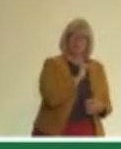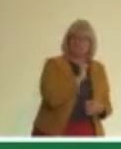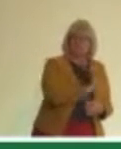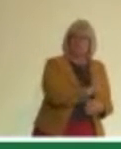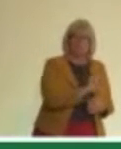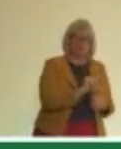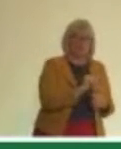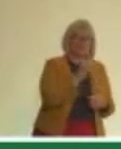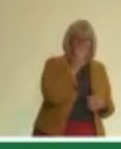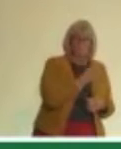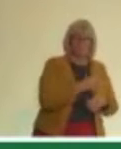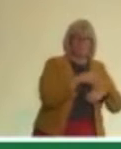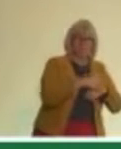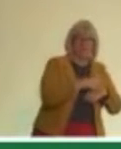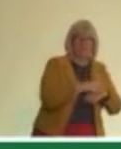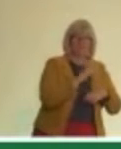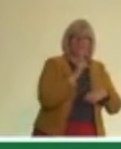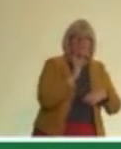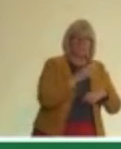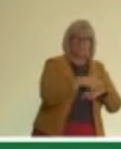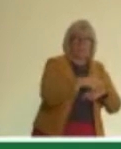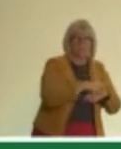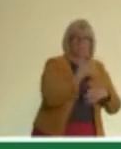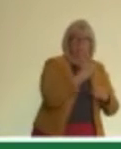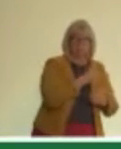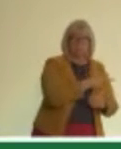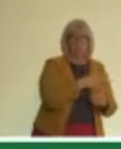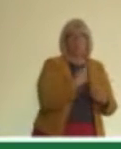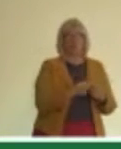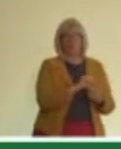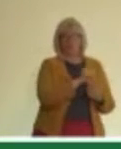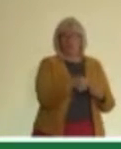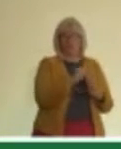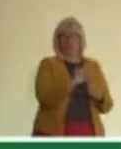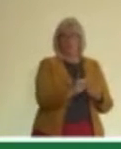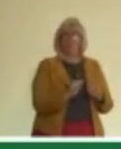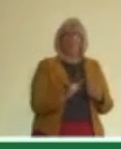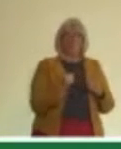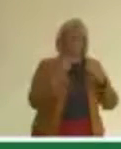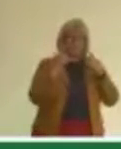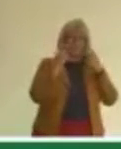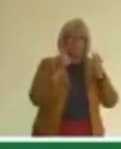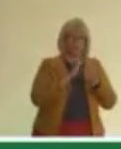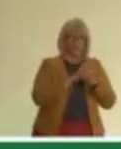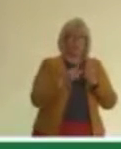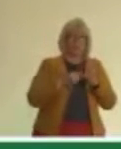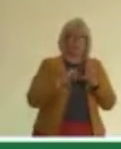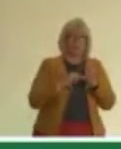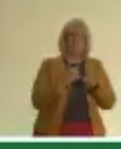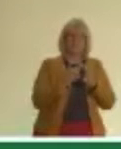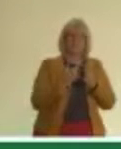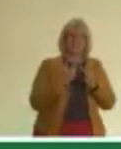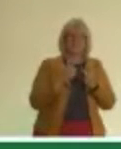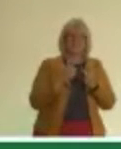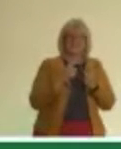these huskies. I actually went because they committed to Target to Win. They had read that manual. They'd followed